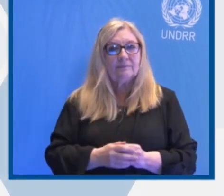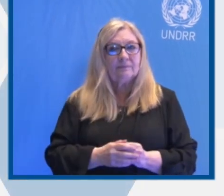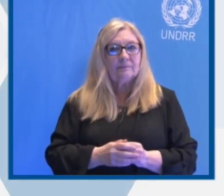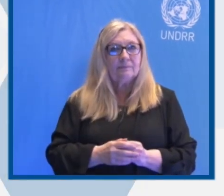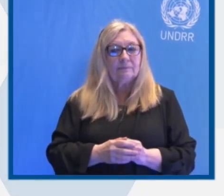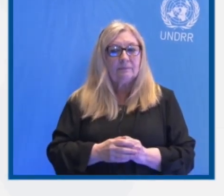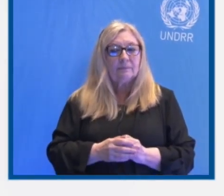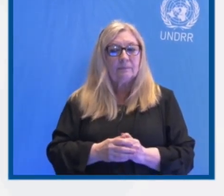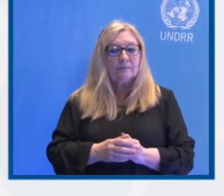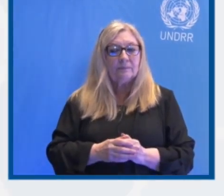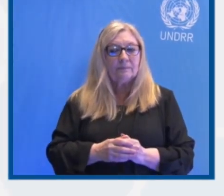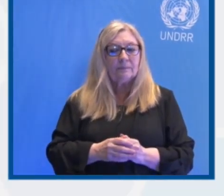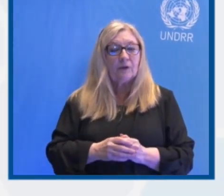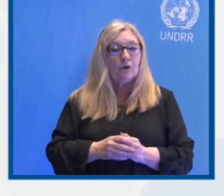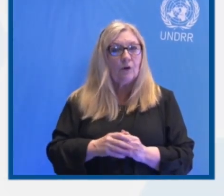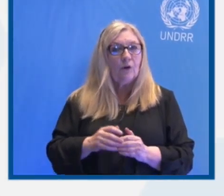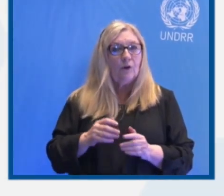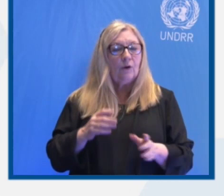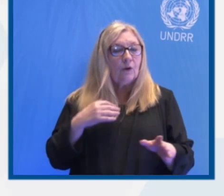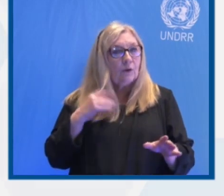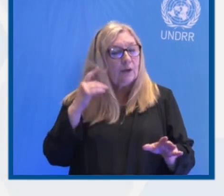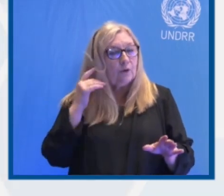disaster risk recovery is good. We can hear you.